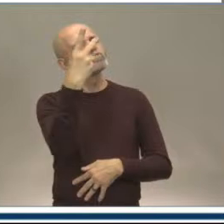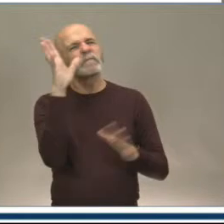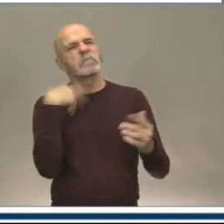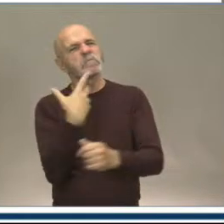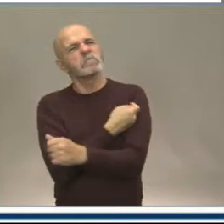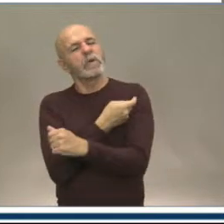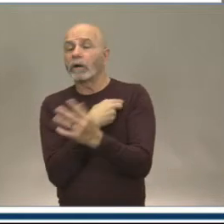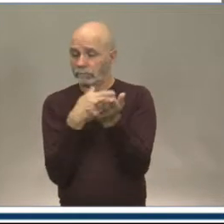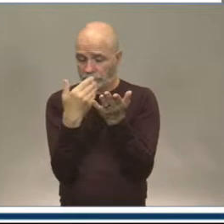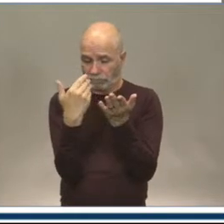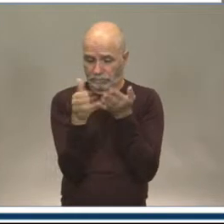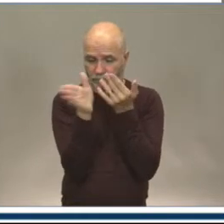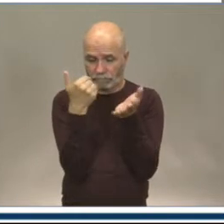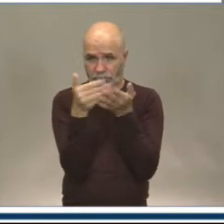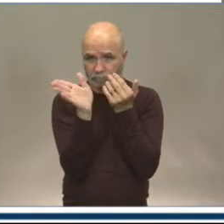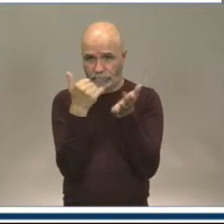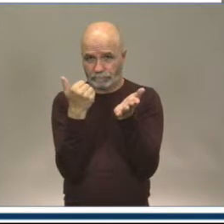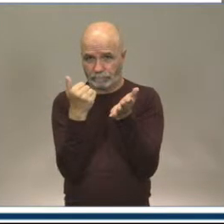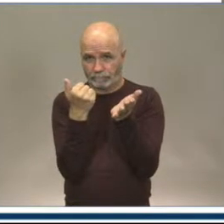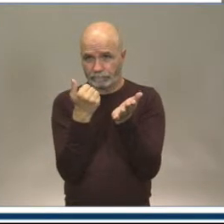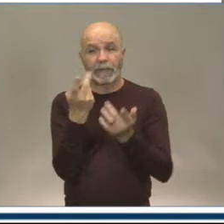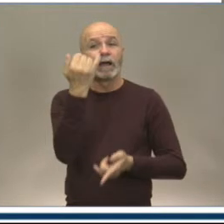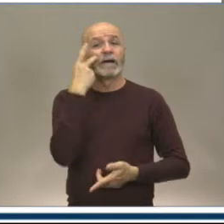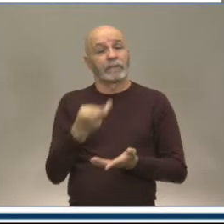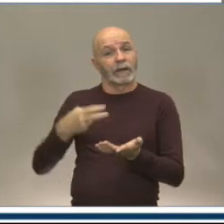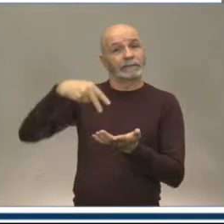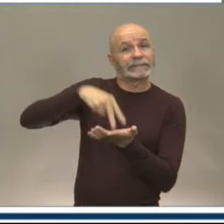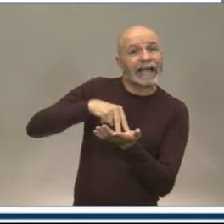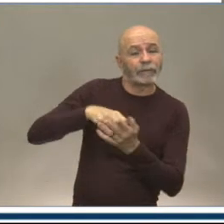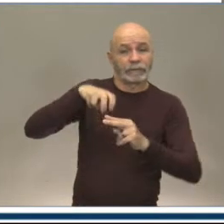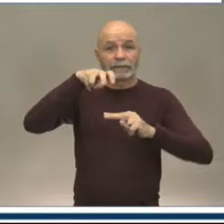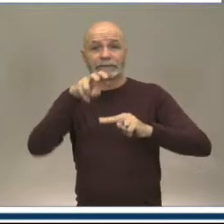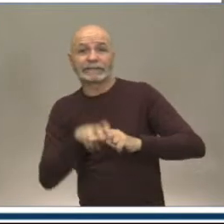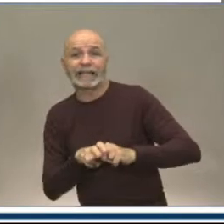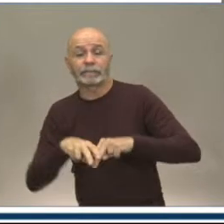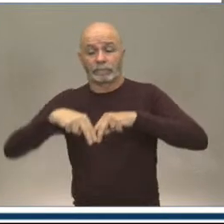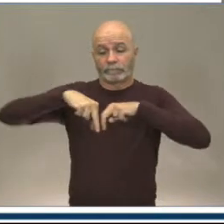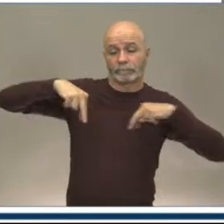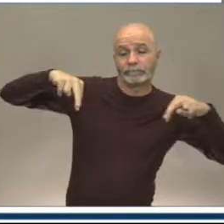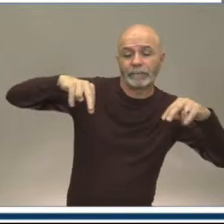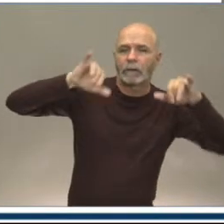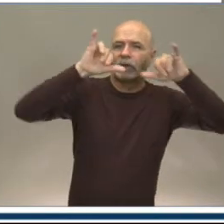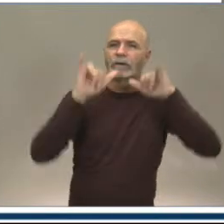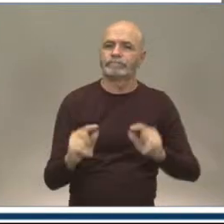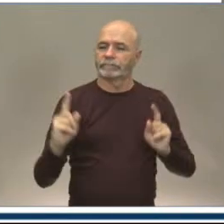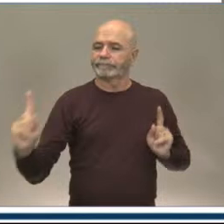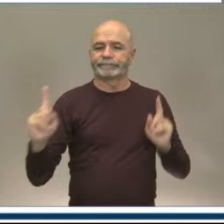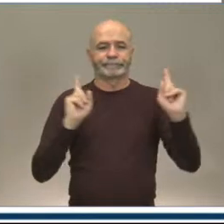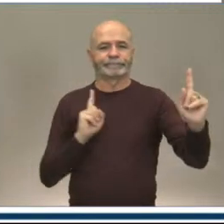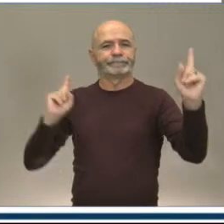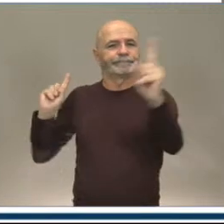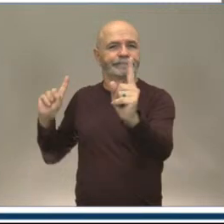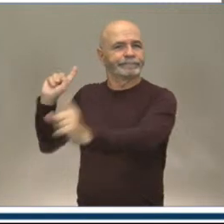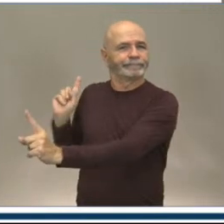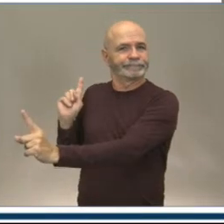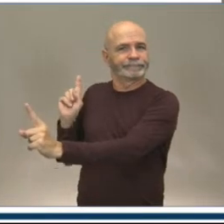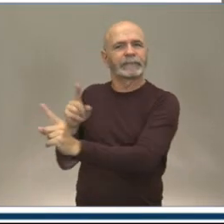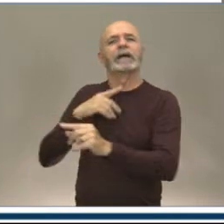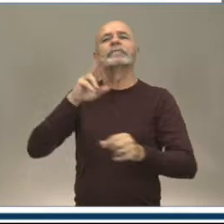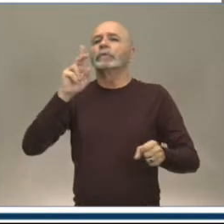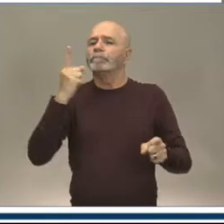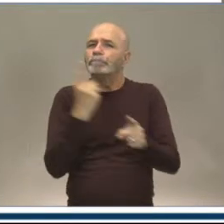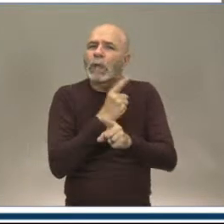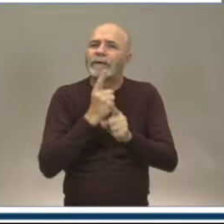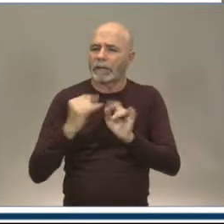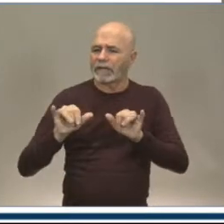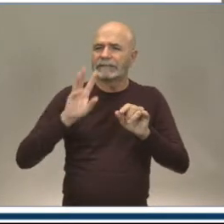if you're seated or standing, how many people are present, if you're keeping distance. The necessary and appropriate and